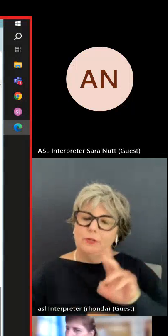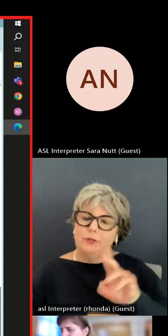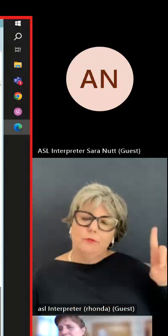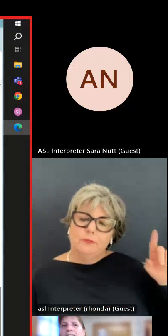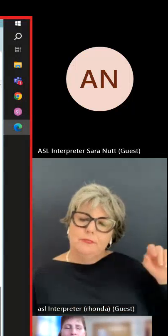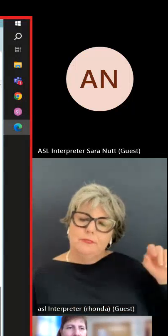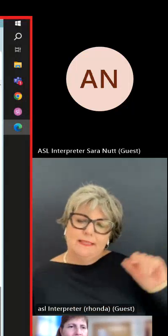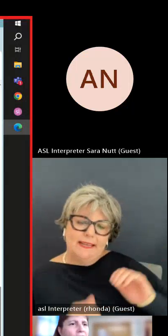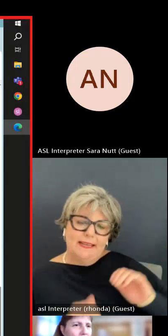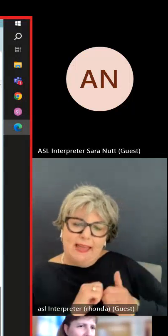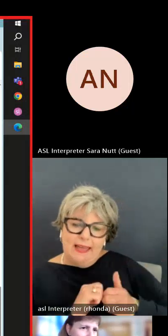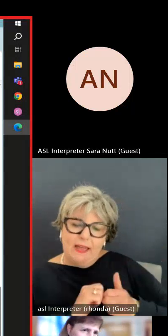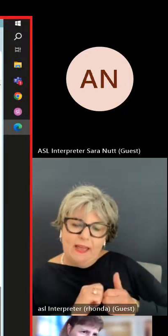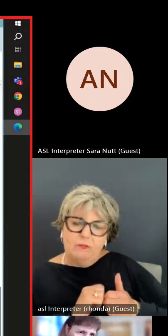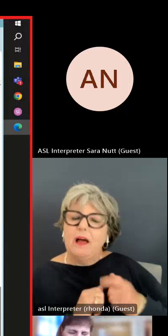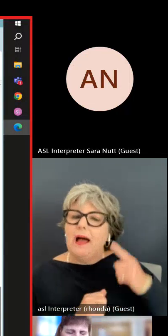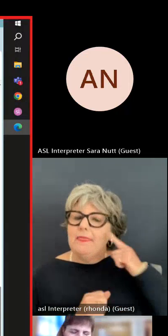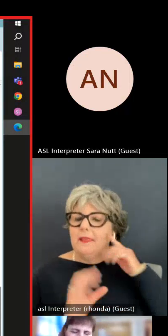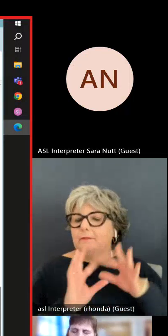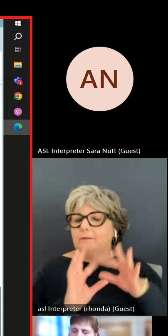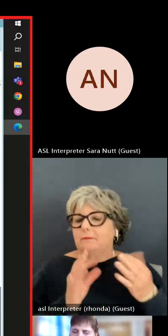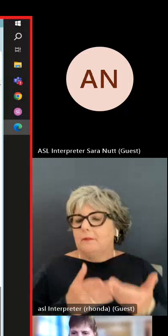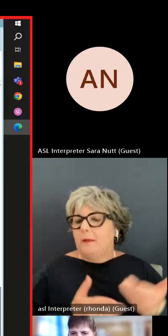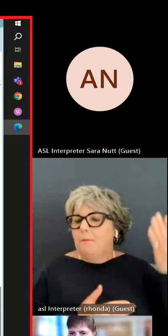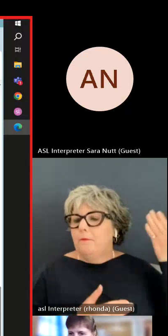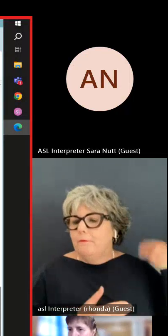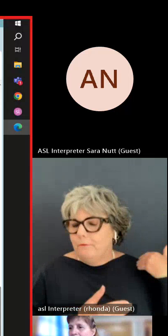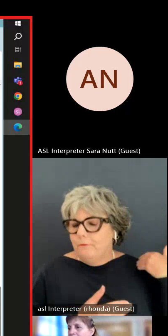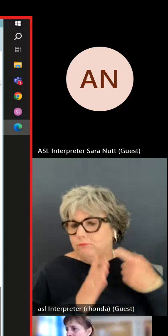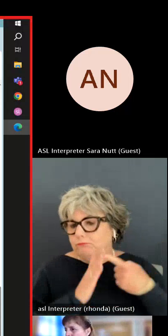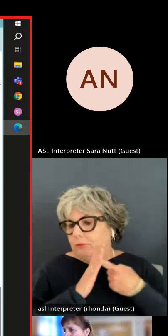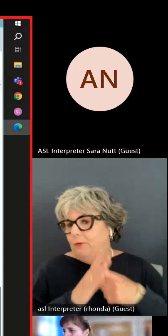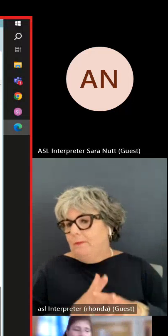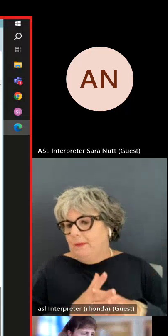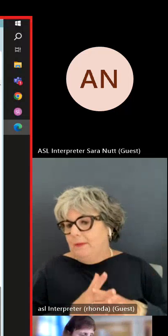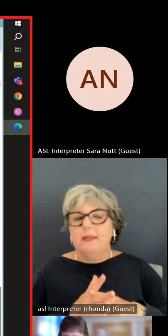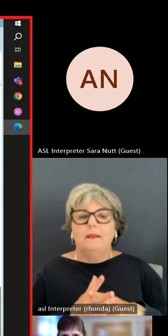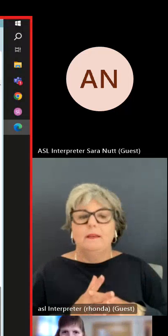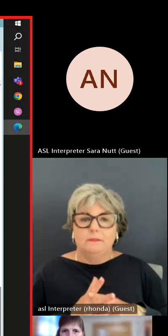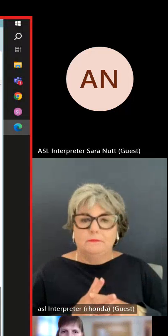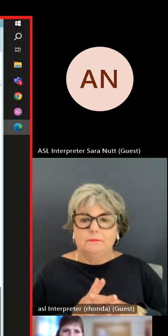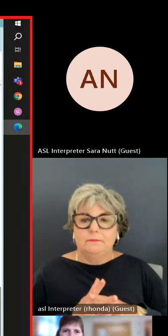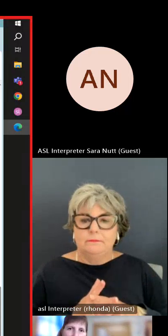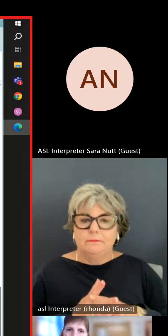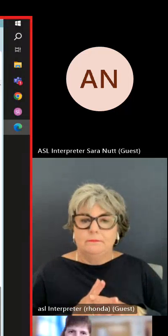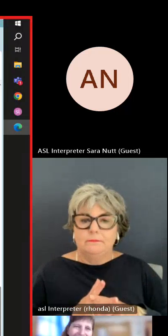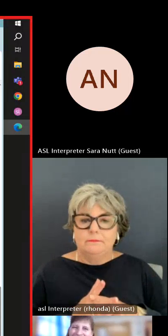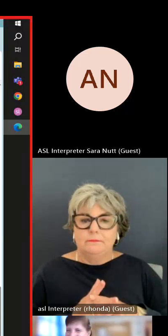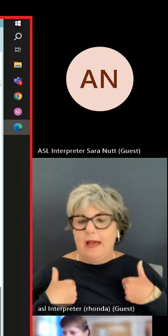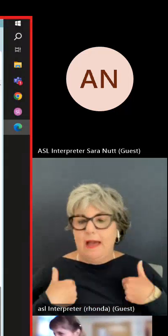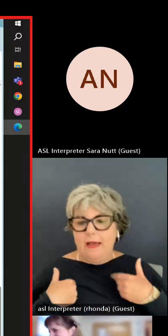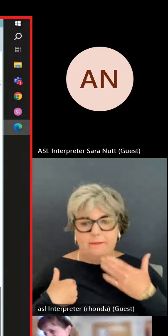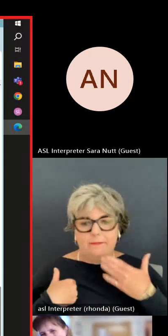As I think I mentioned early before we officially got started, I don't do numbers really